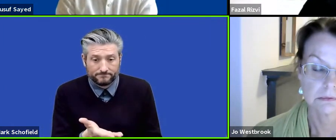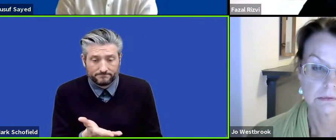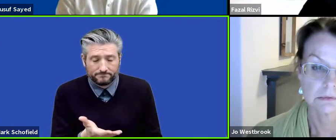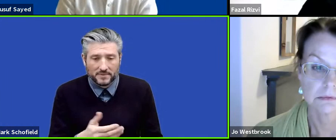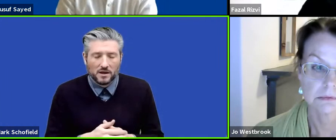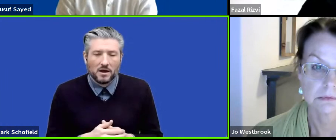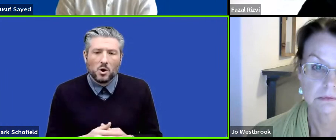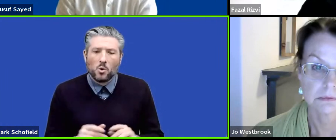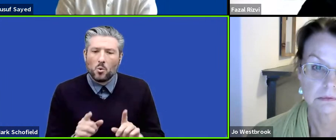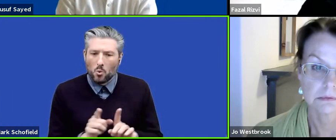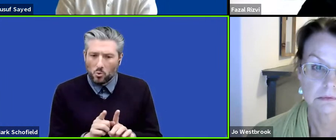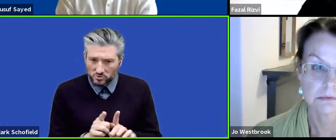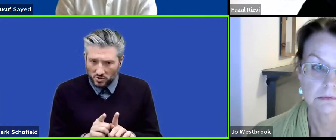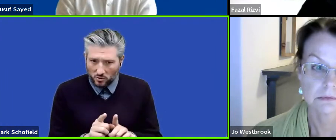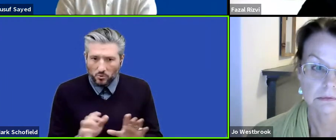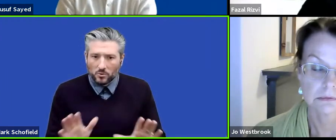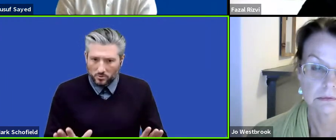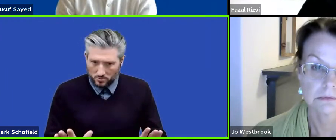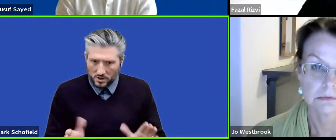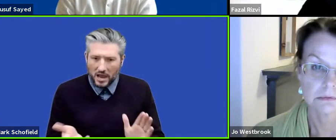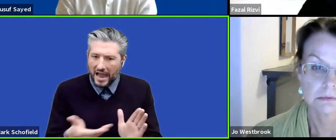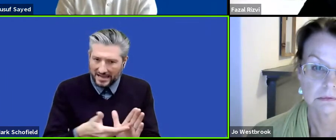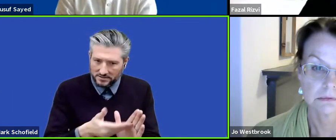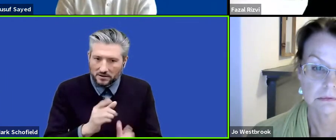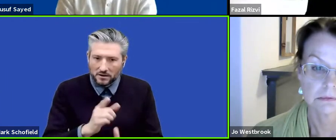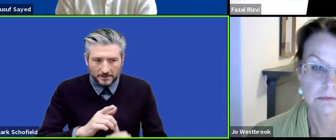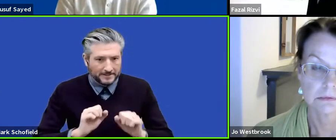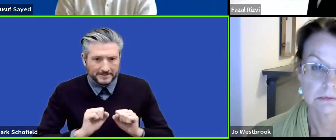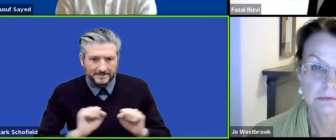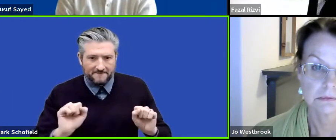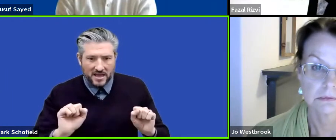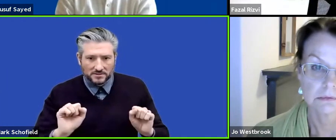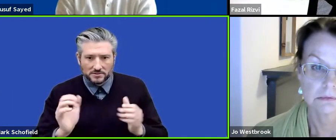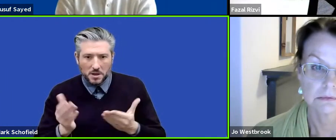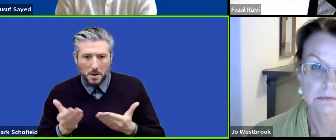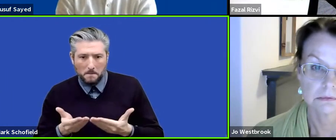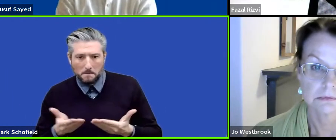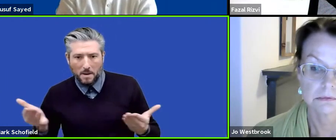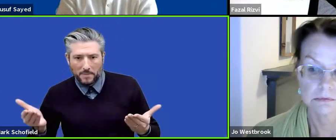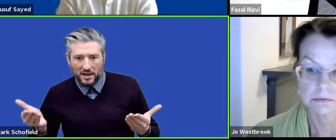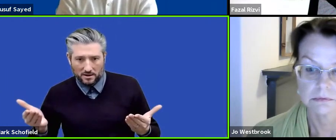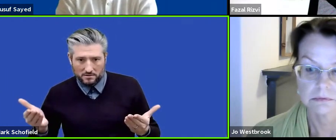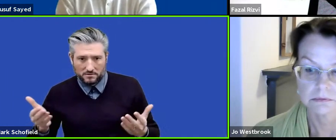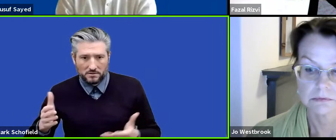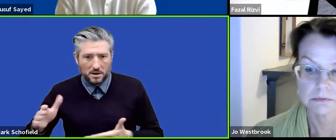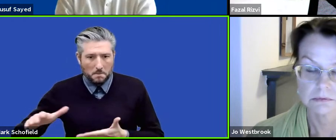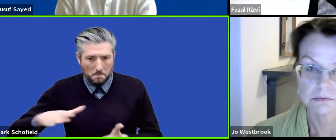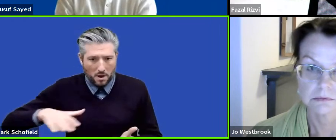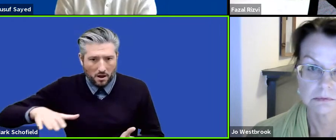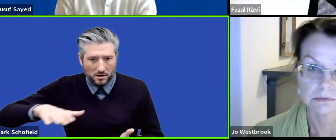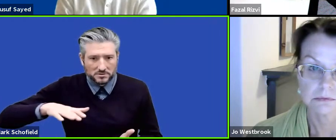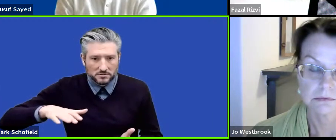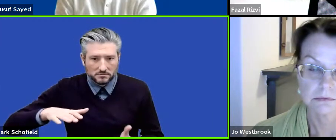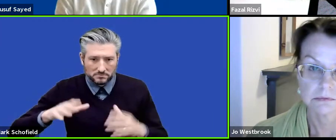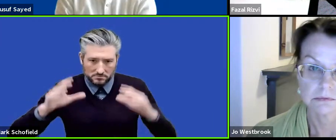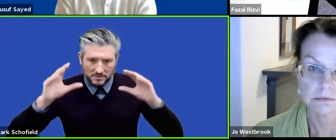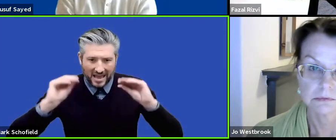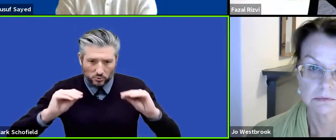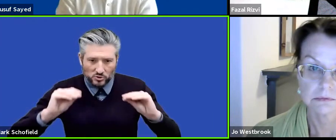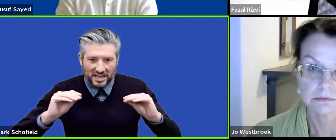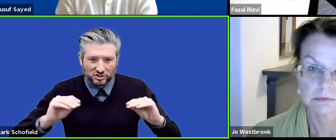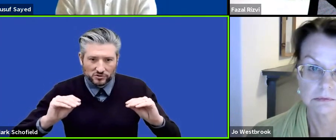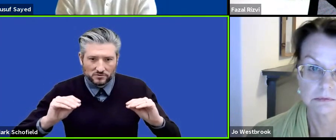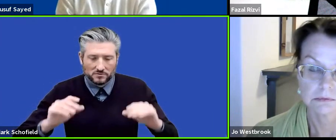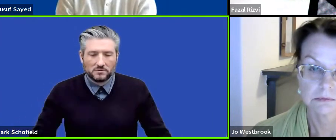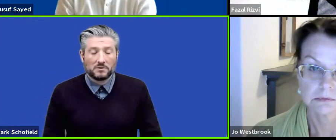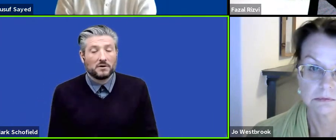to defend the public good dimension of education and state oversight. Because the countries that did do well